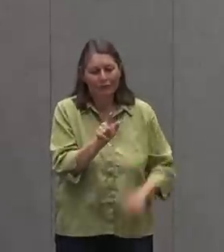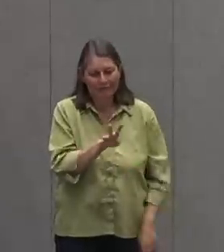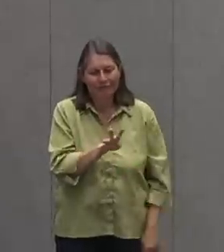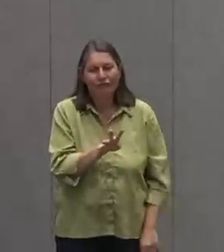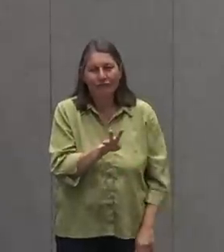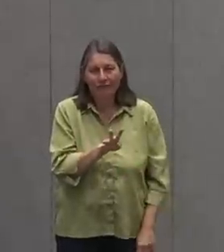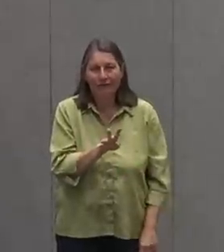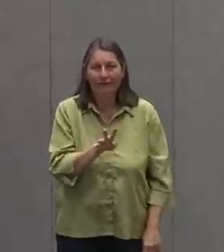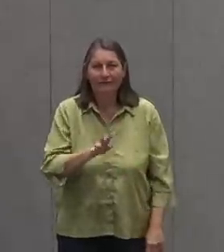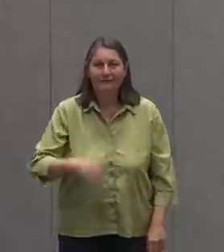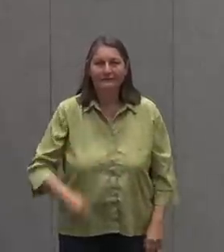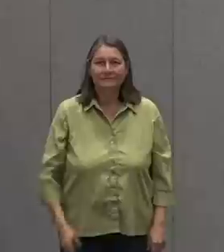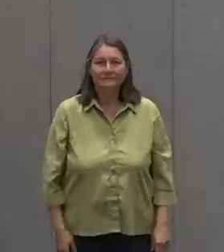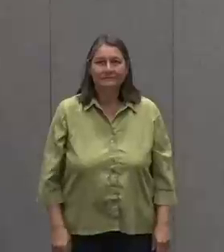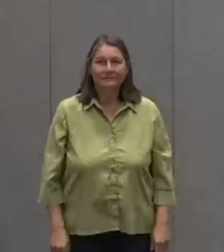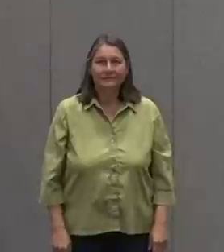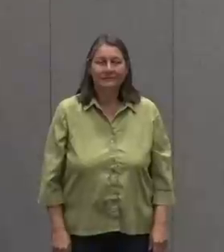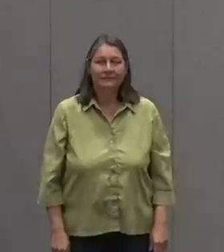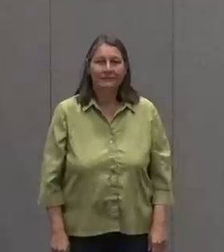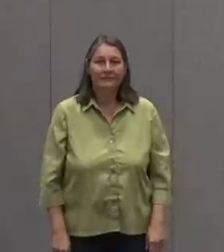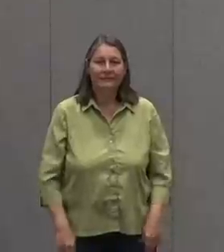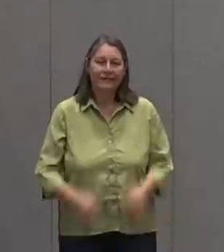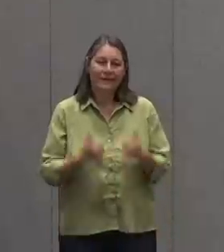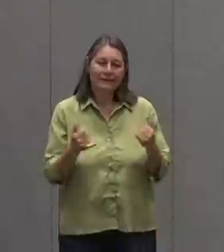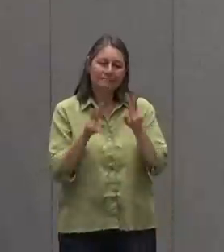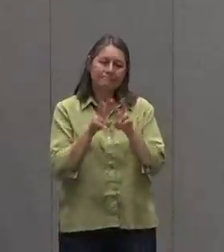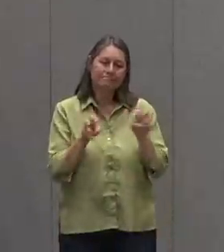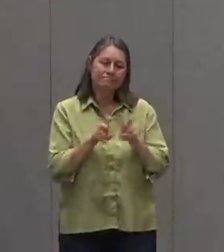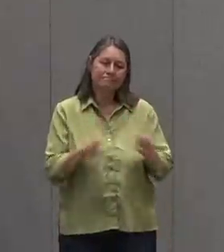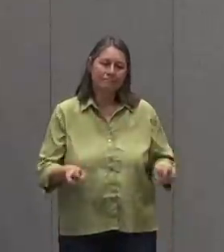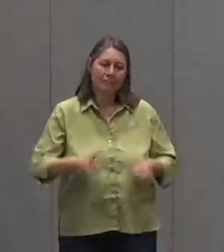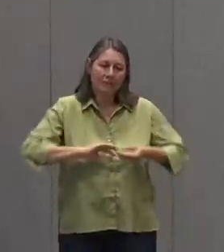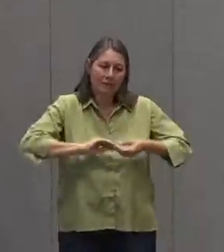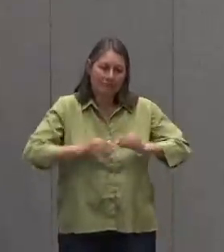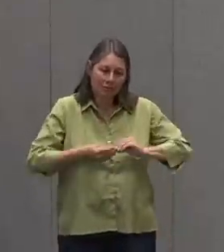middle. Let's take a look at those numbers.